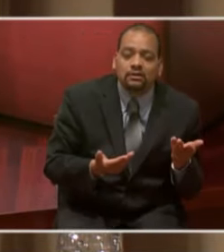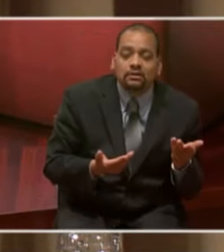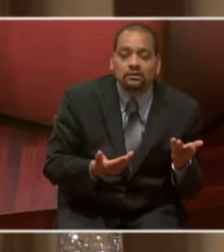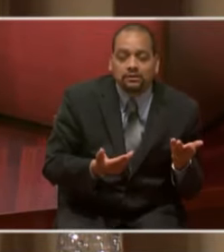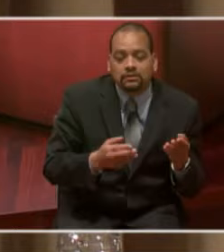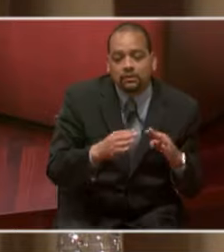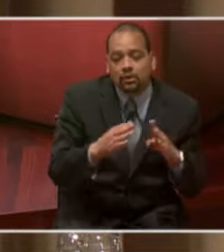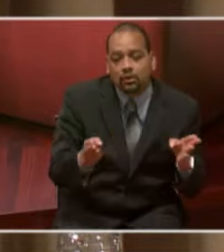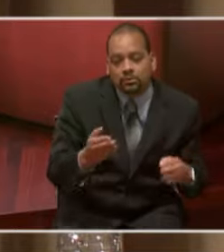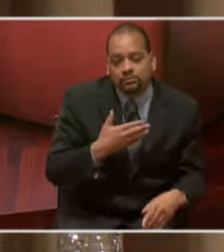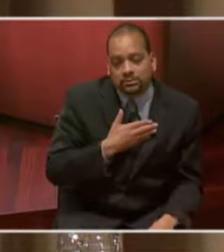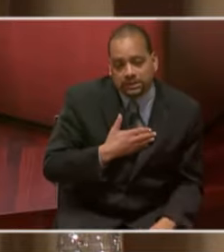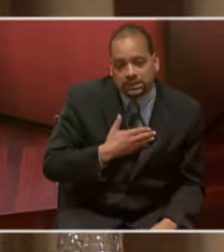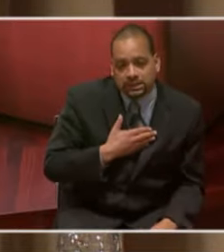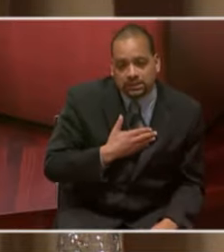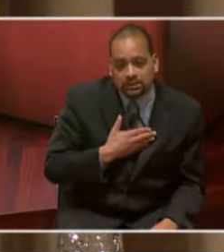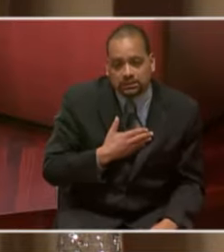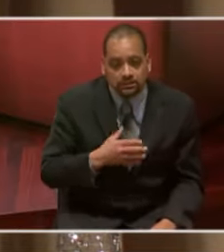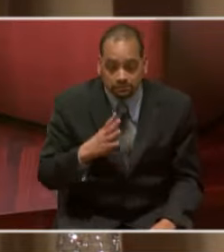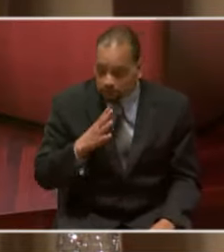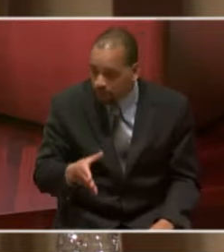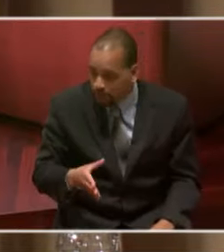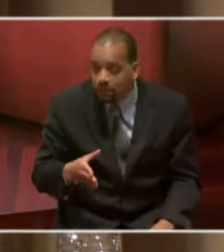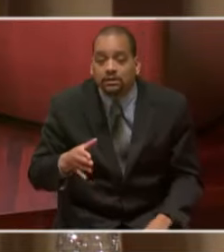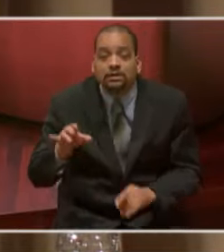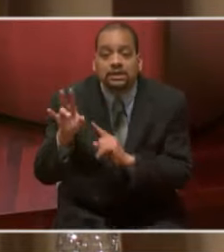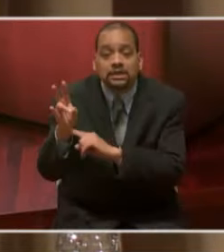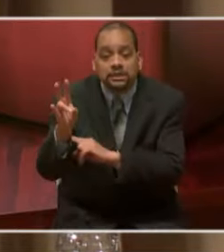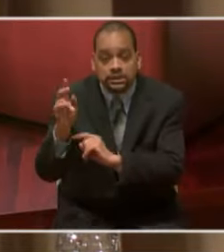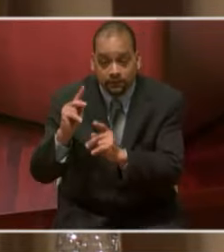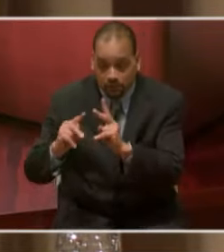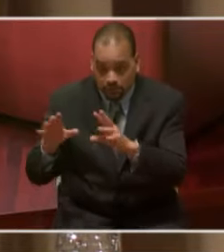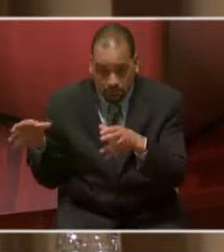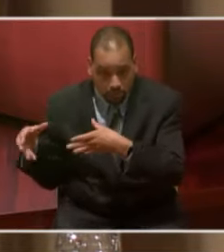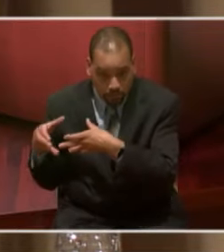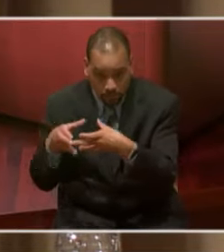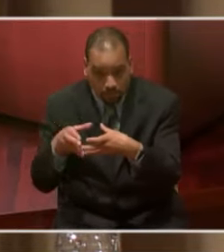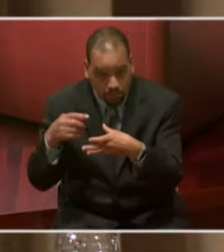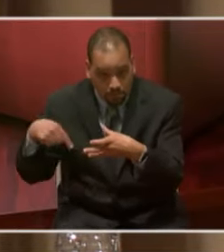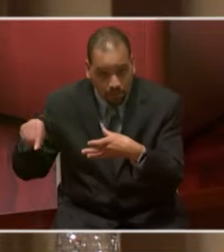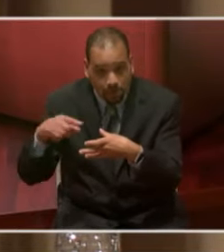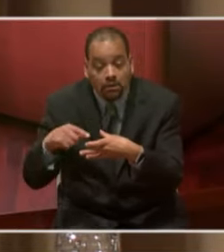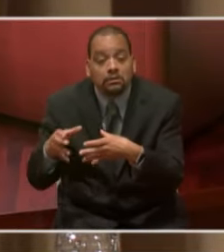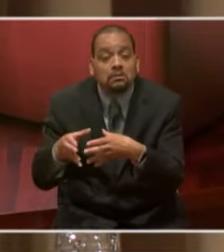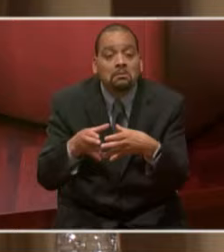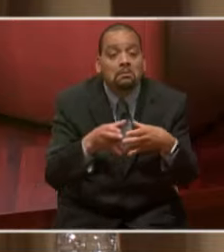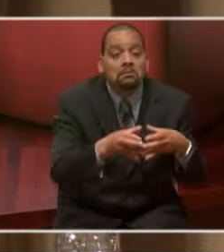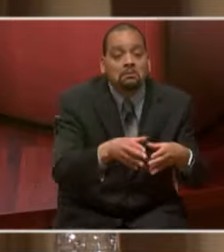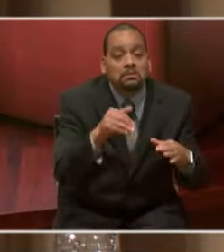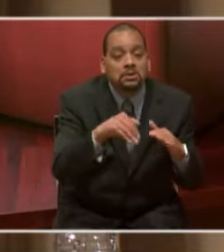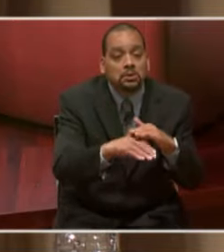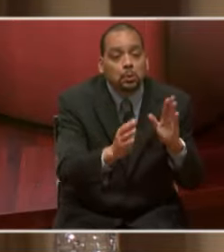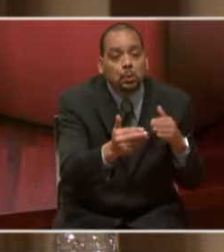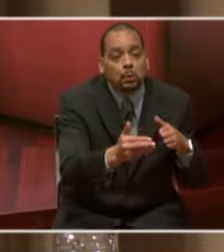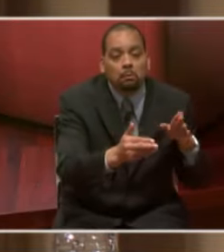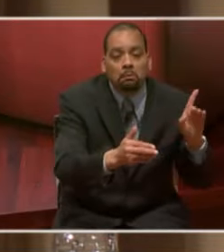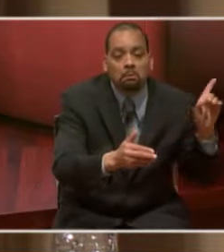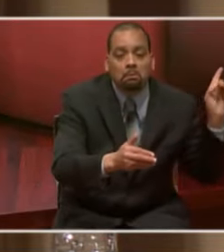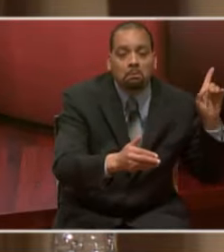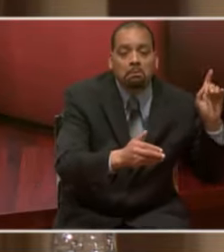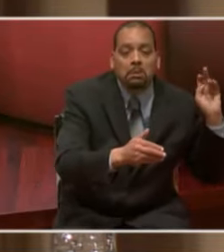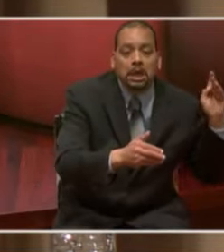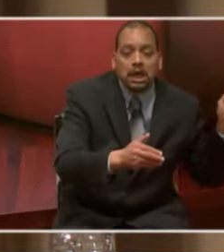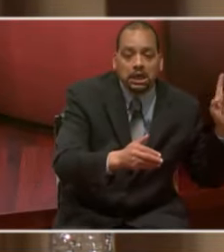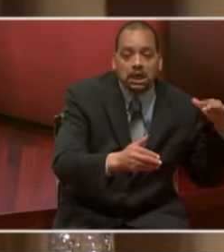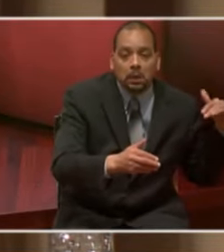I have only one life to give. I'm not going to give it to CORE or the NAACP. And he refused to